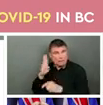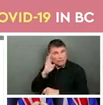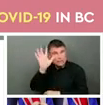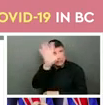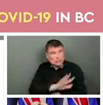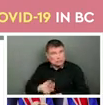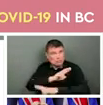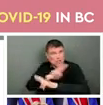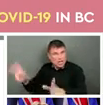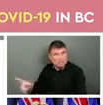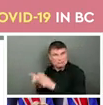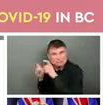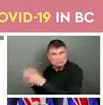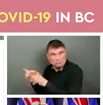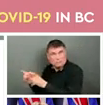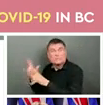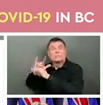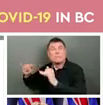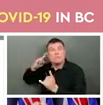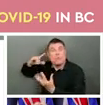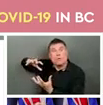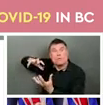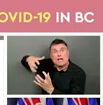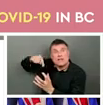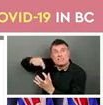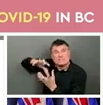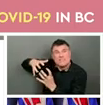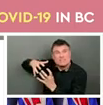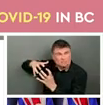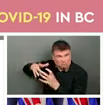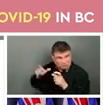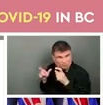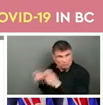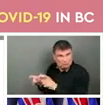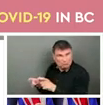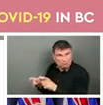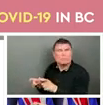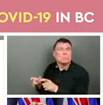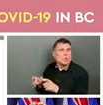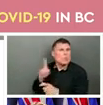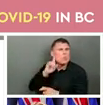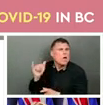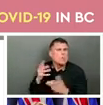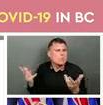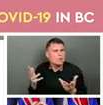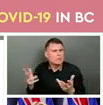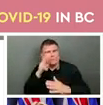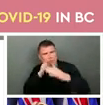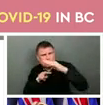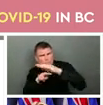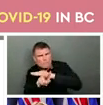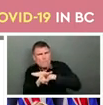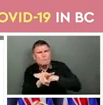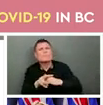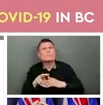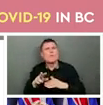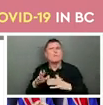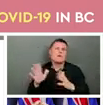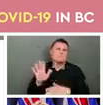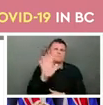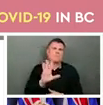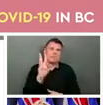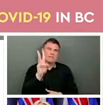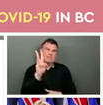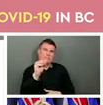variants that are circulating during this period of time. And you can see the breakdown on the people. There are about 60,000 people that we were able